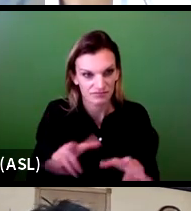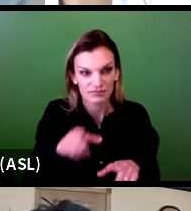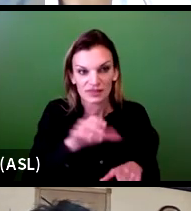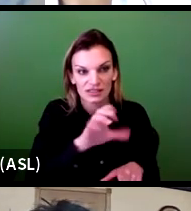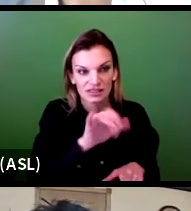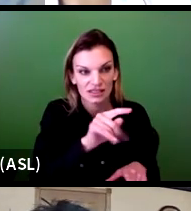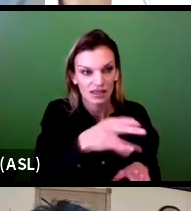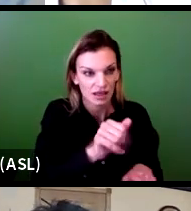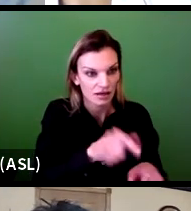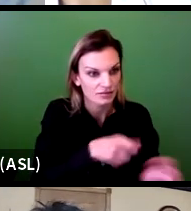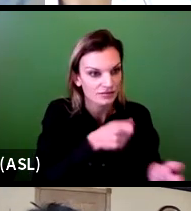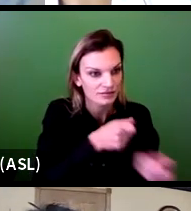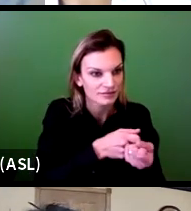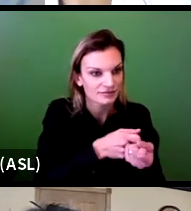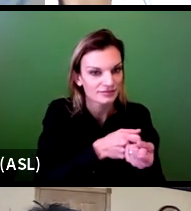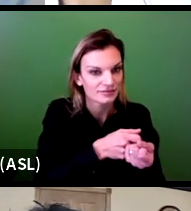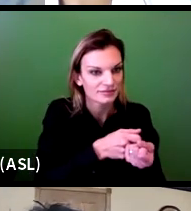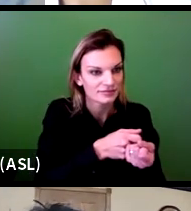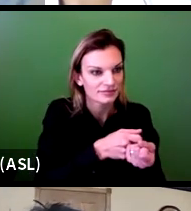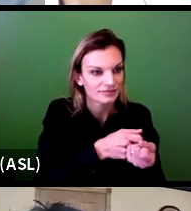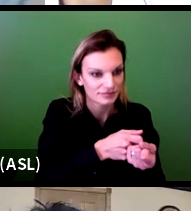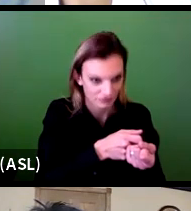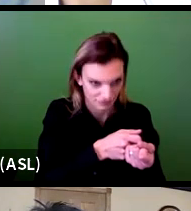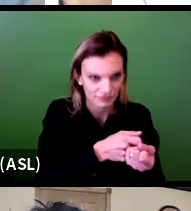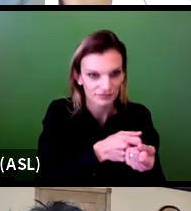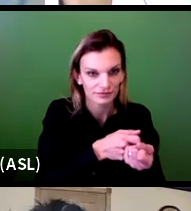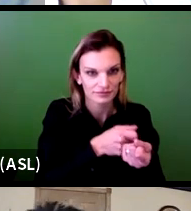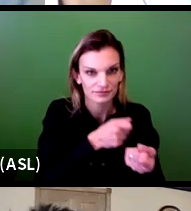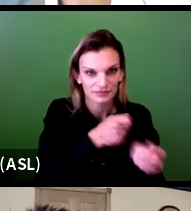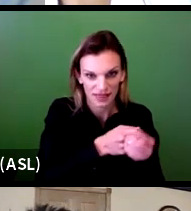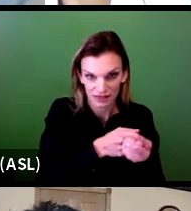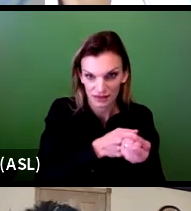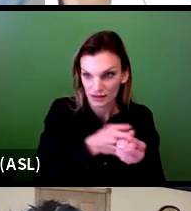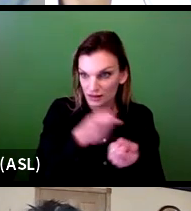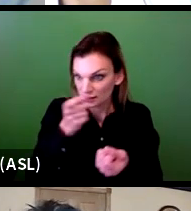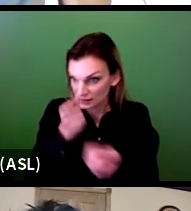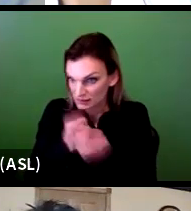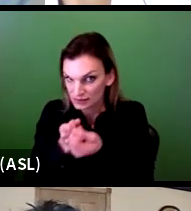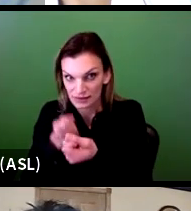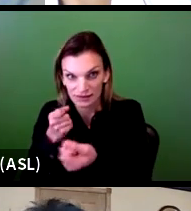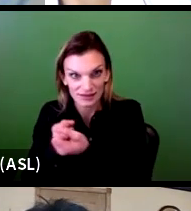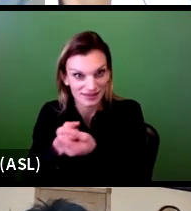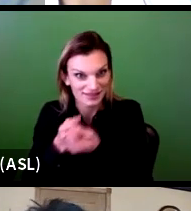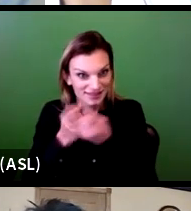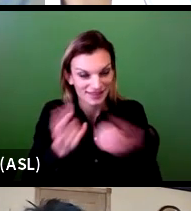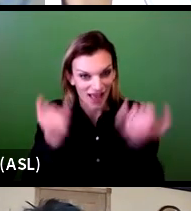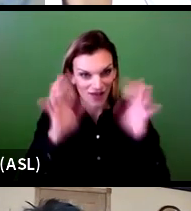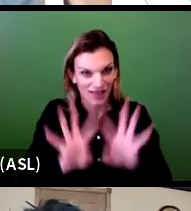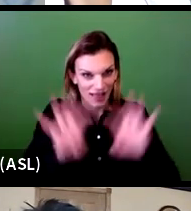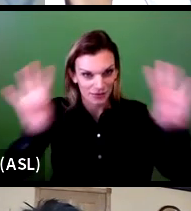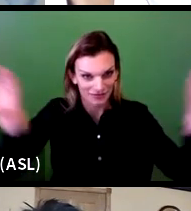it? Did. All in favor, get up and walk away.